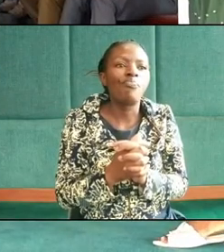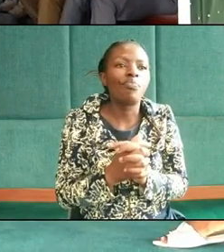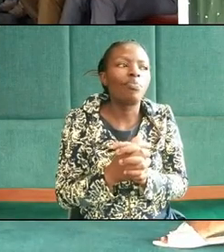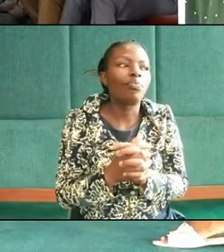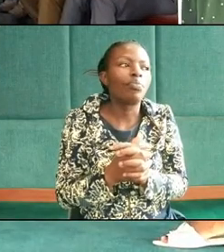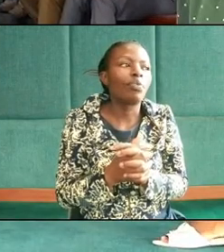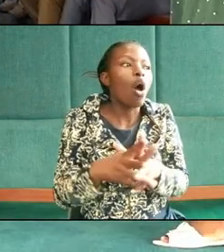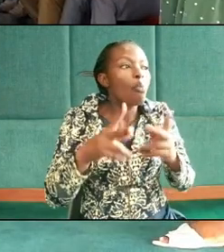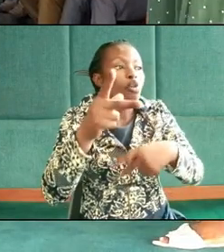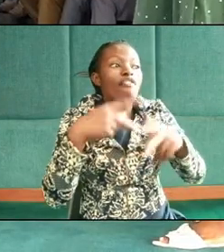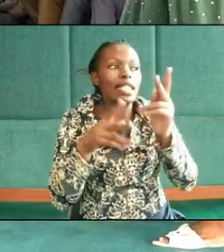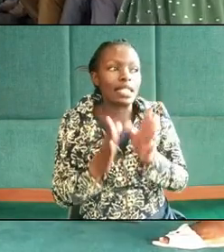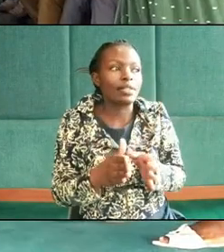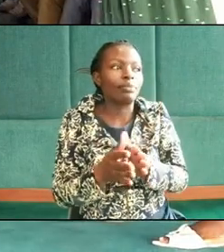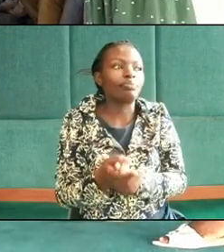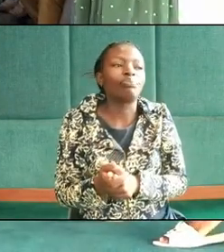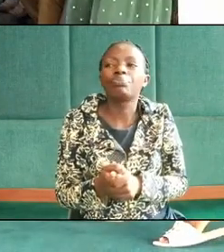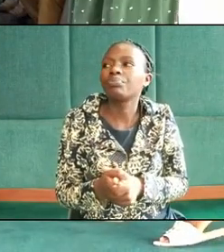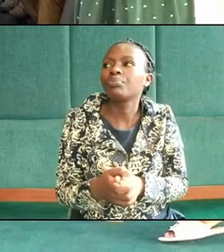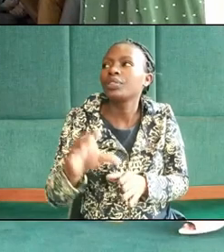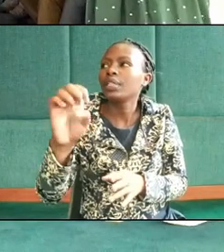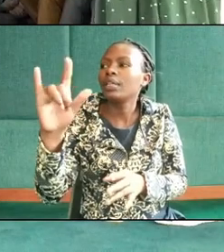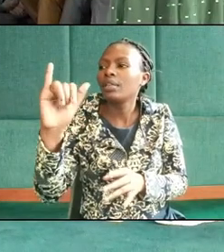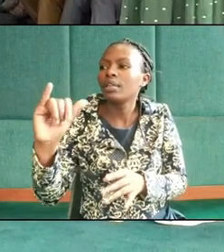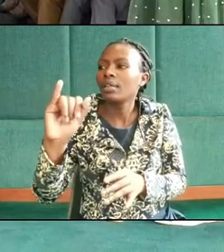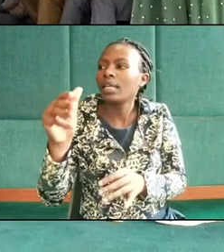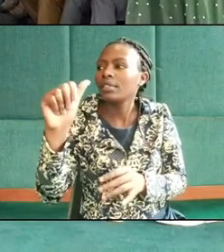What? Elijah. Someone else?